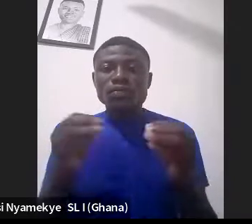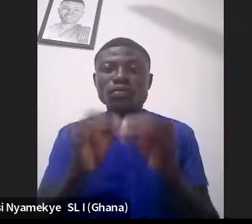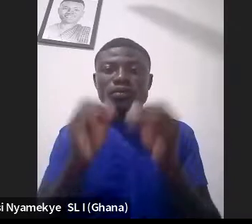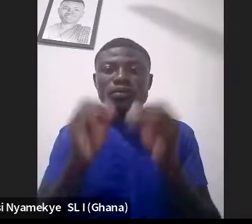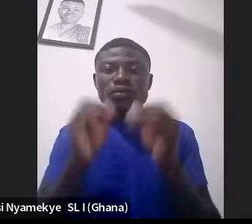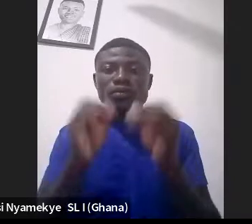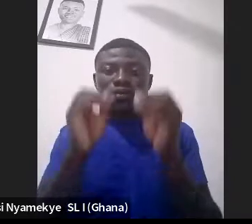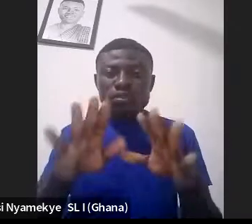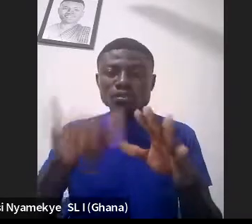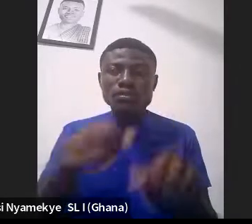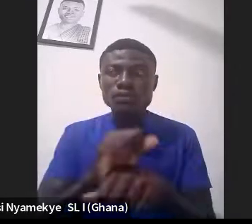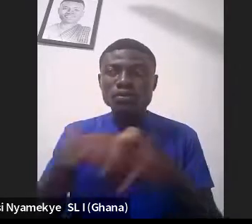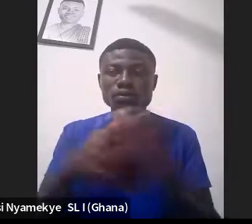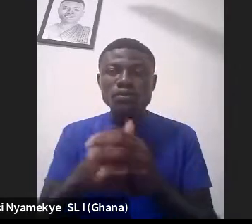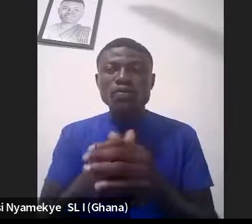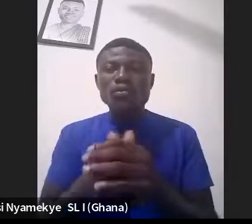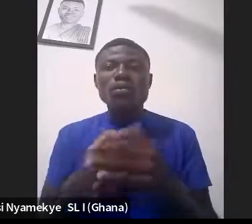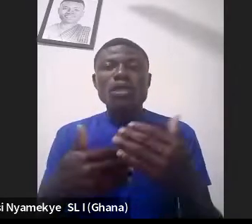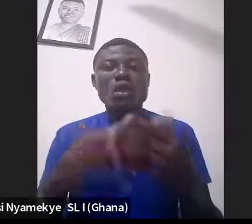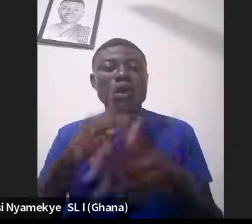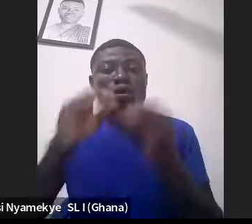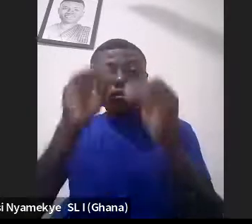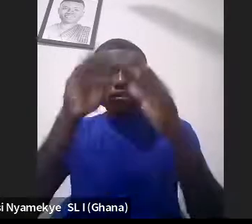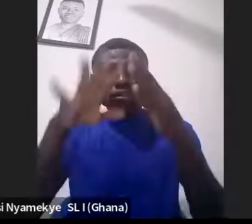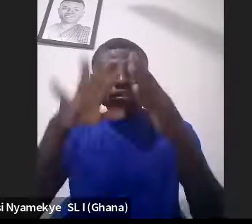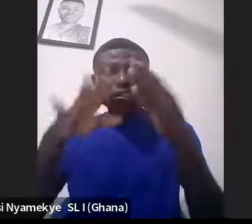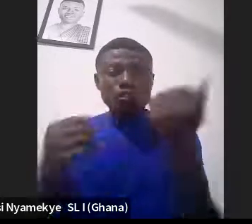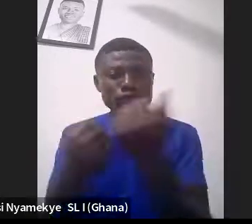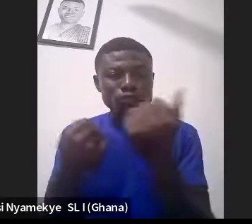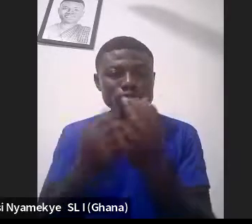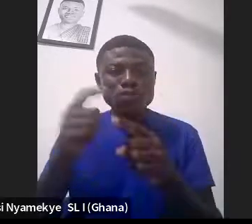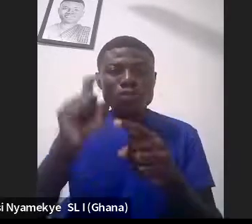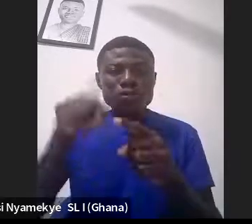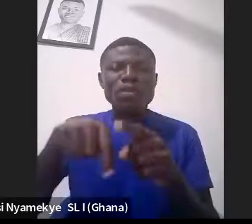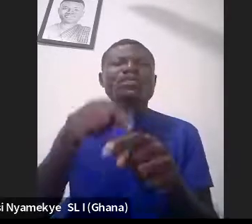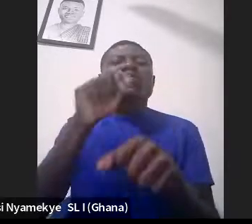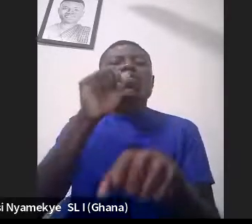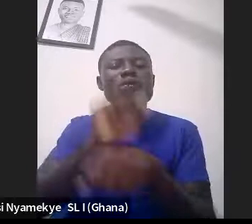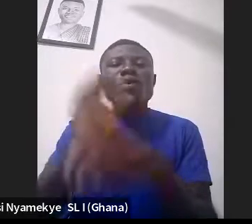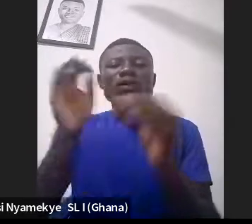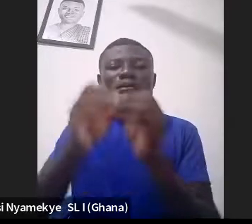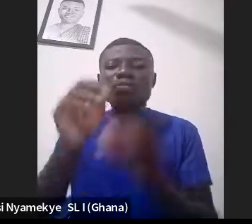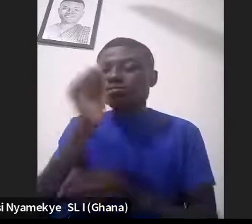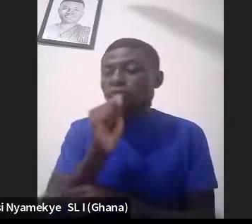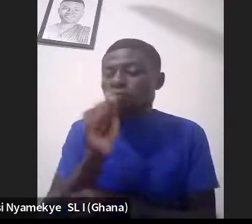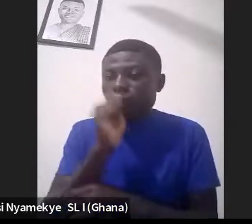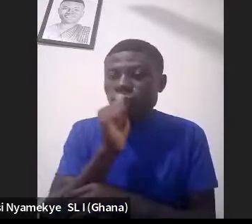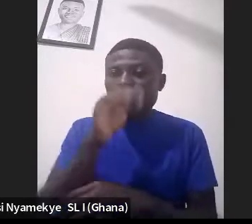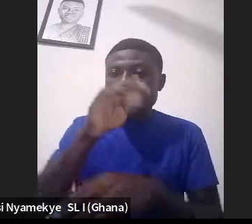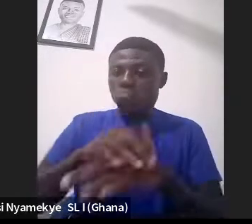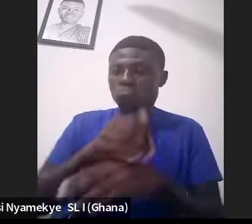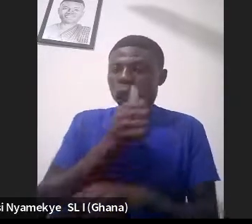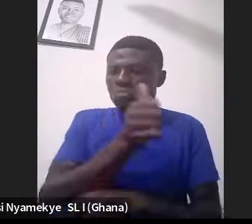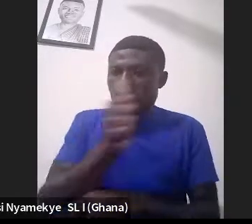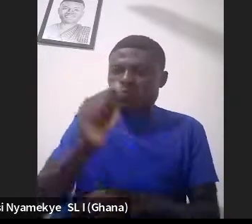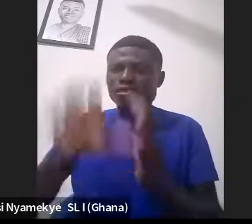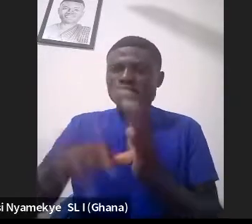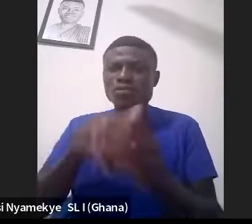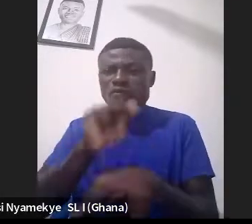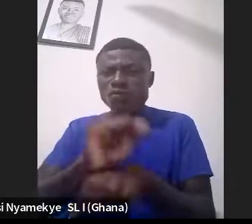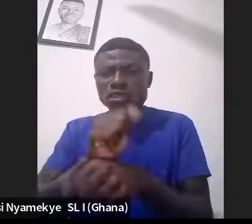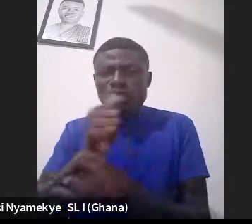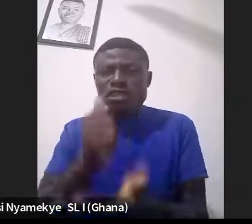they were very supportive. But we had to do a lot of things privately and on our own. Here in Montreal, it